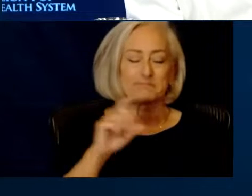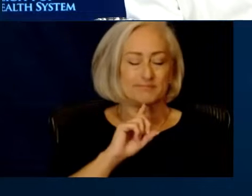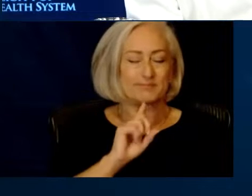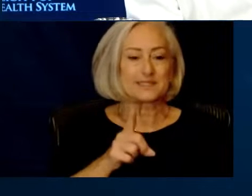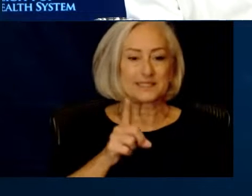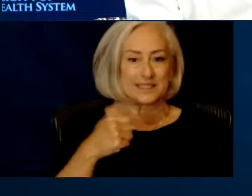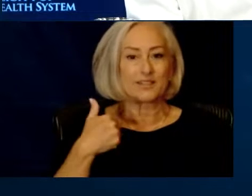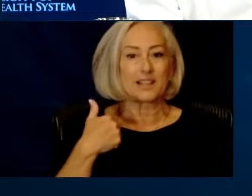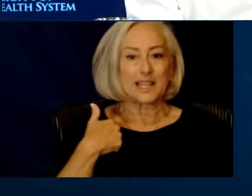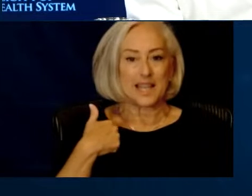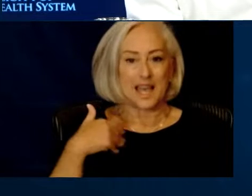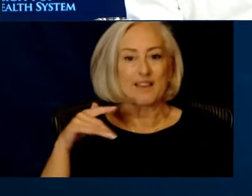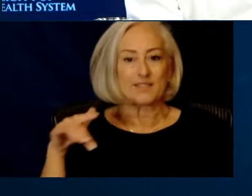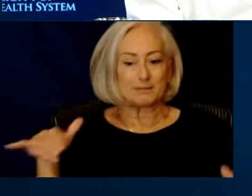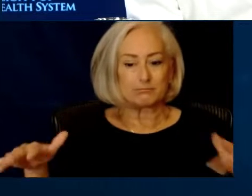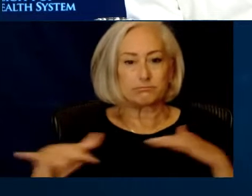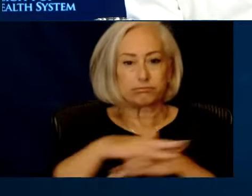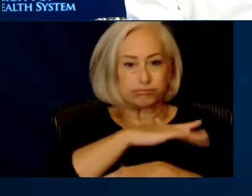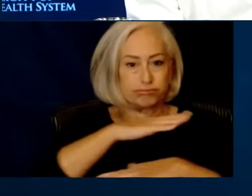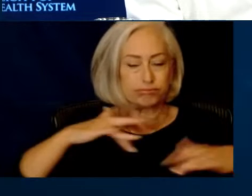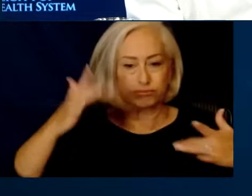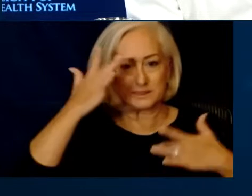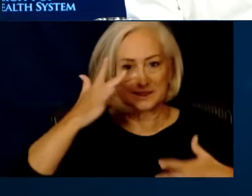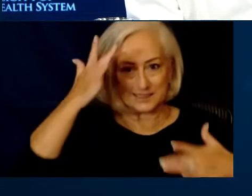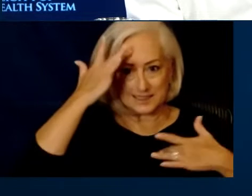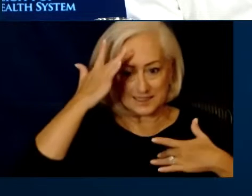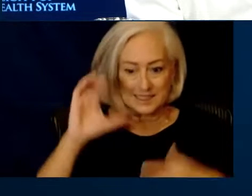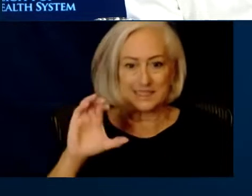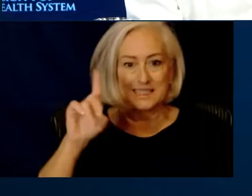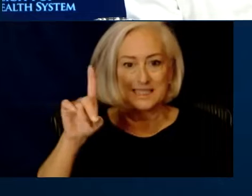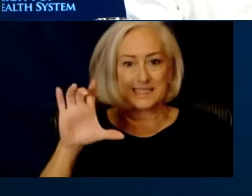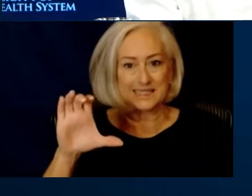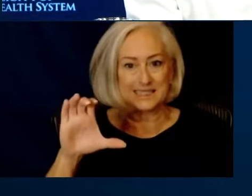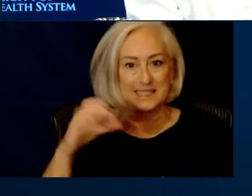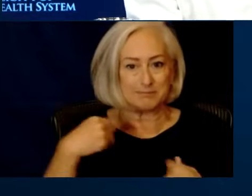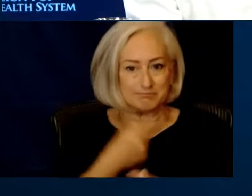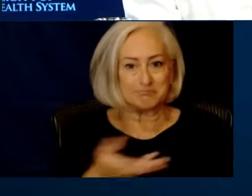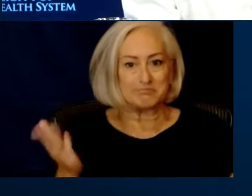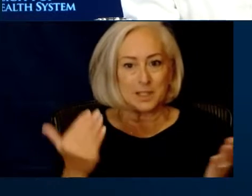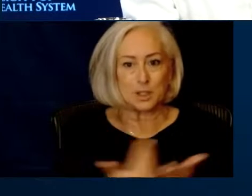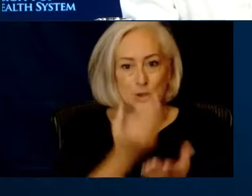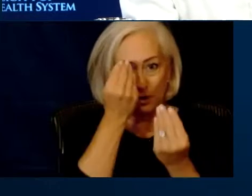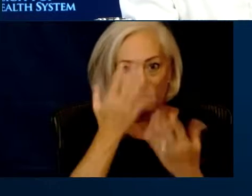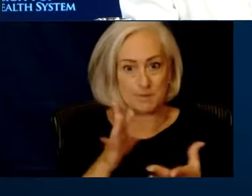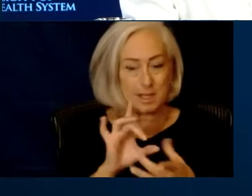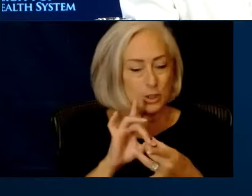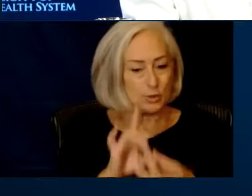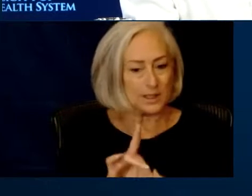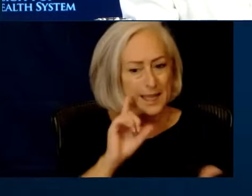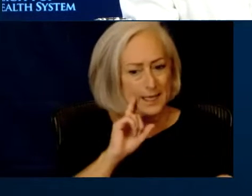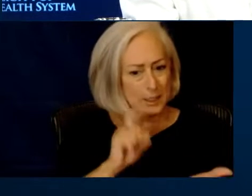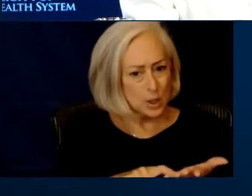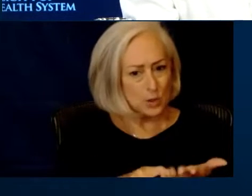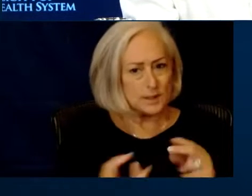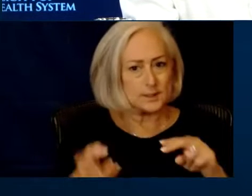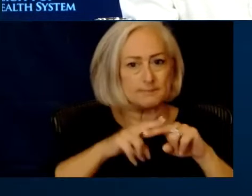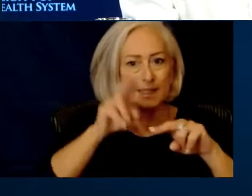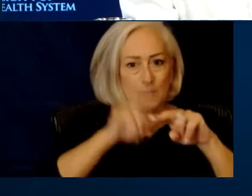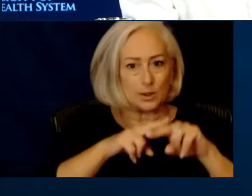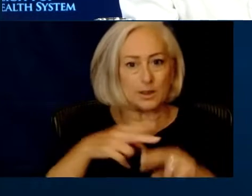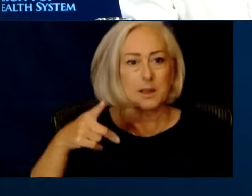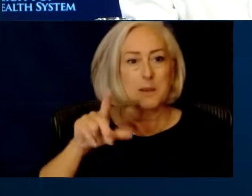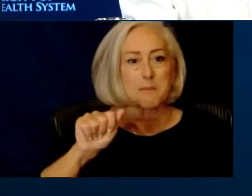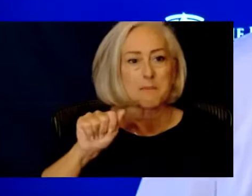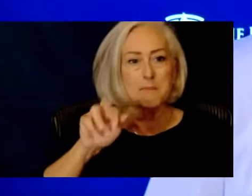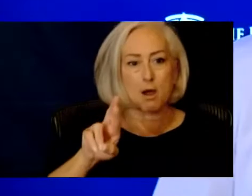around. The CDC issued kind of some updates at the beginning of the month, really, about noticing an increase in Parakovirus.